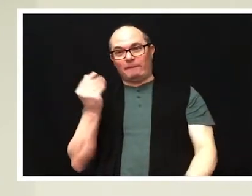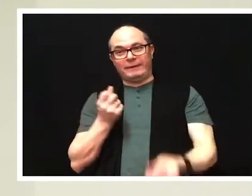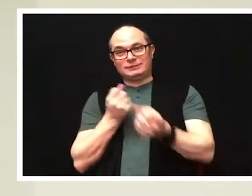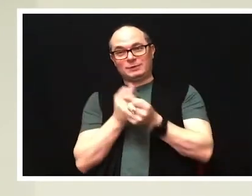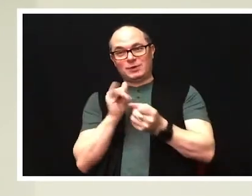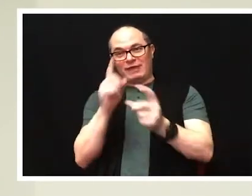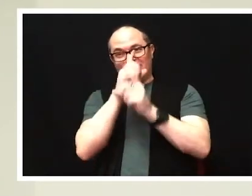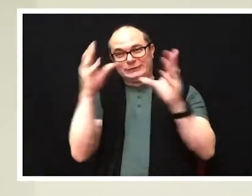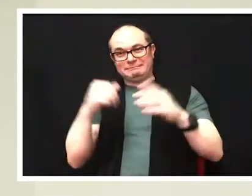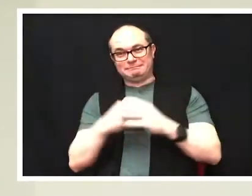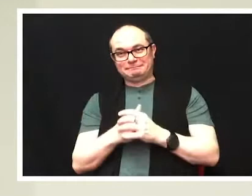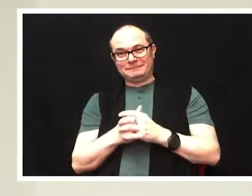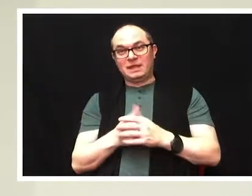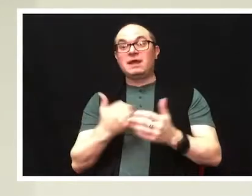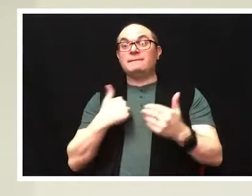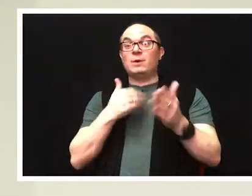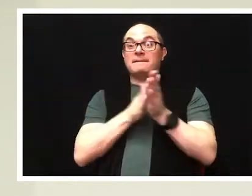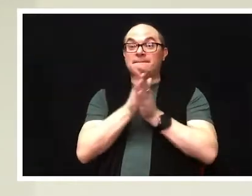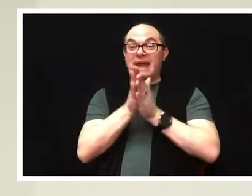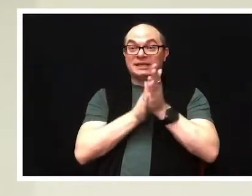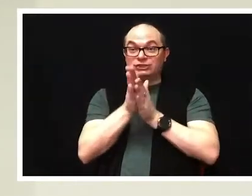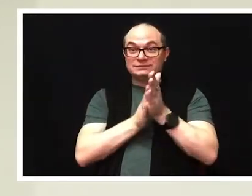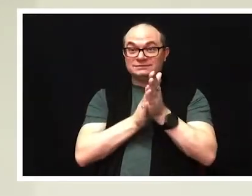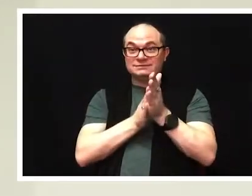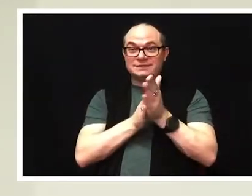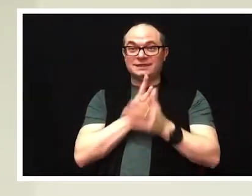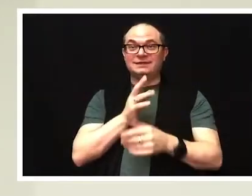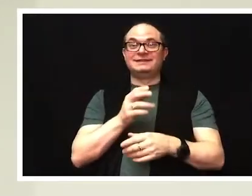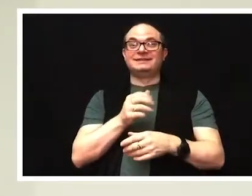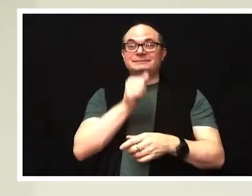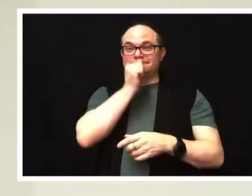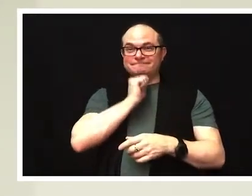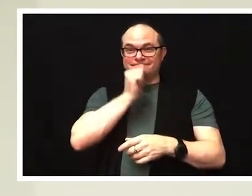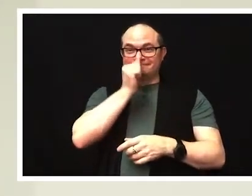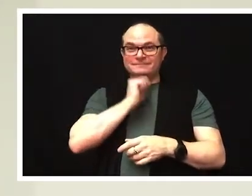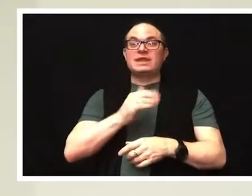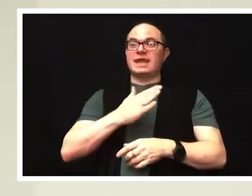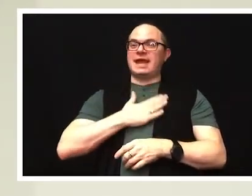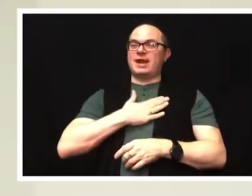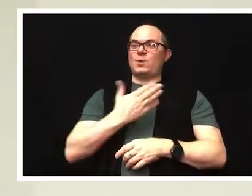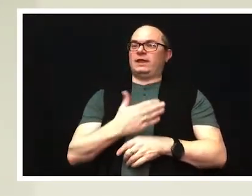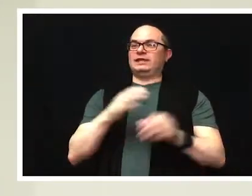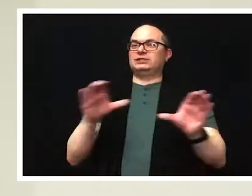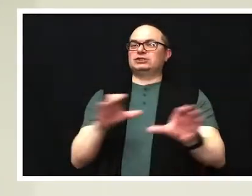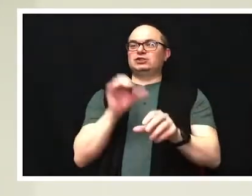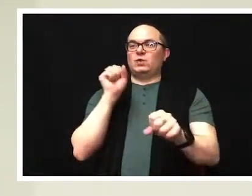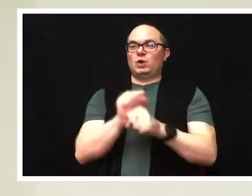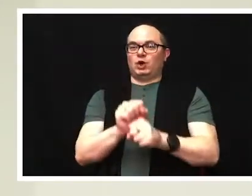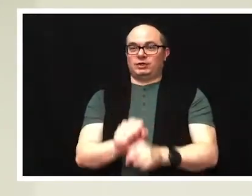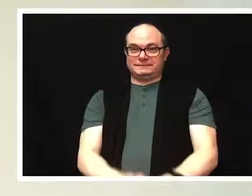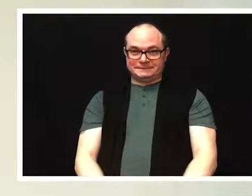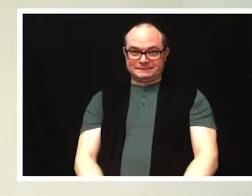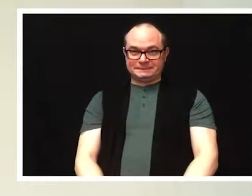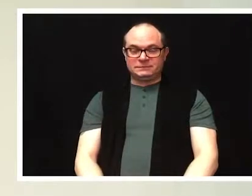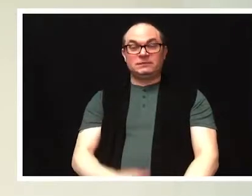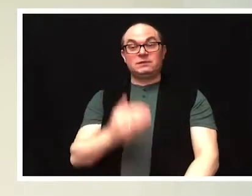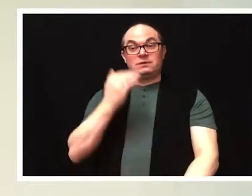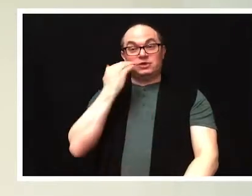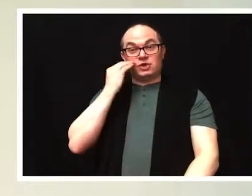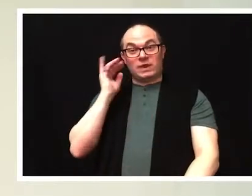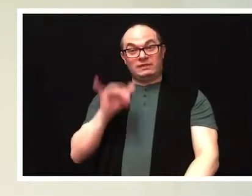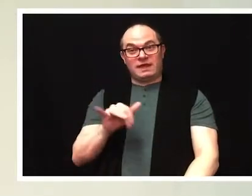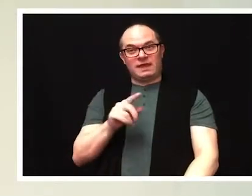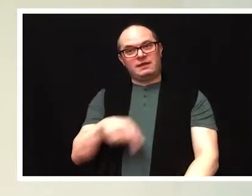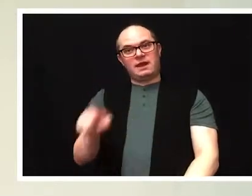dream. But what we did have was passion, tenacity, and a willingness to do the work. Knowing